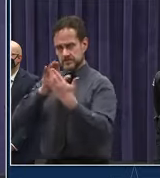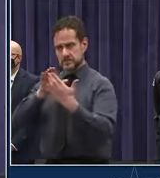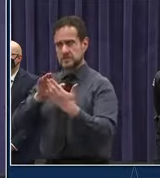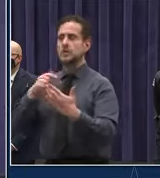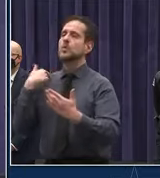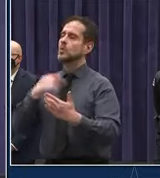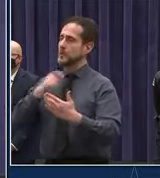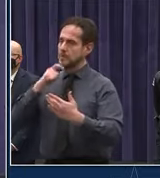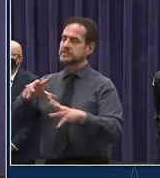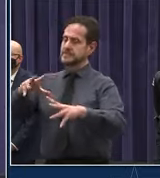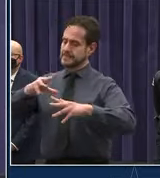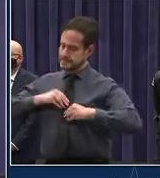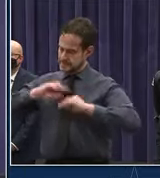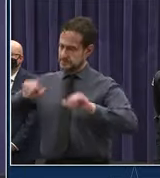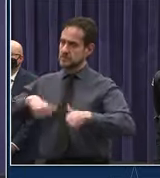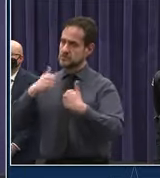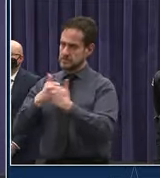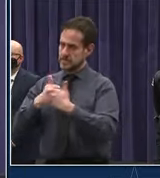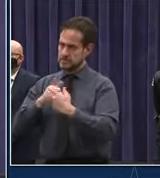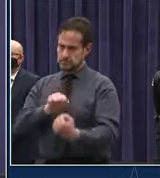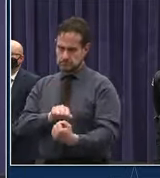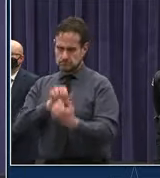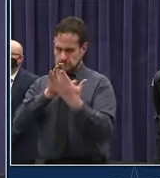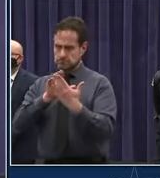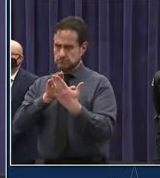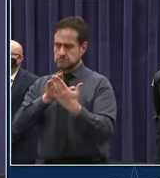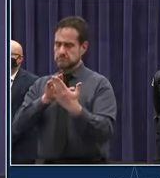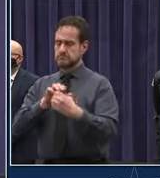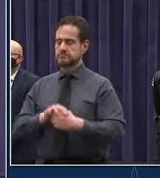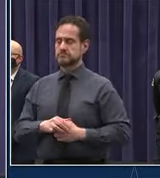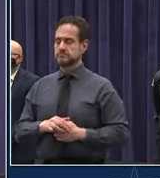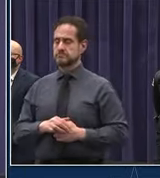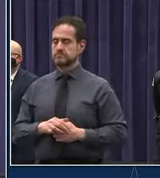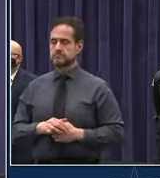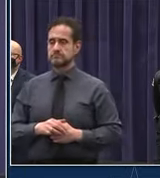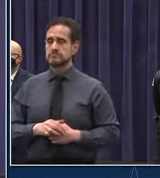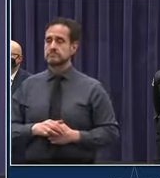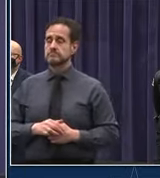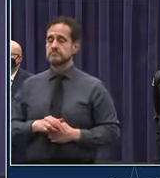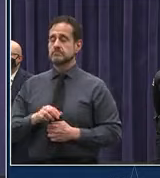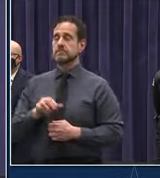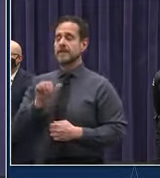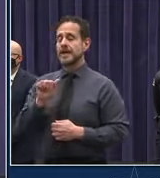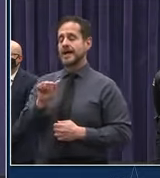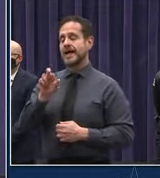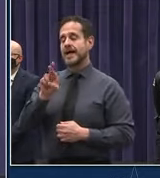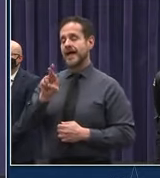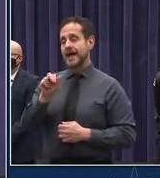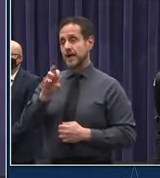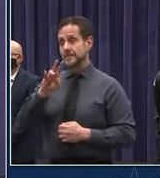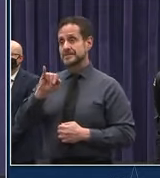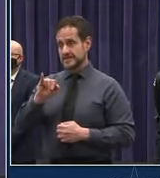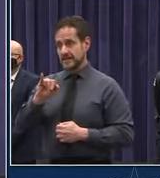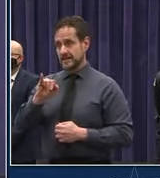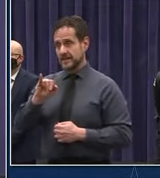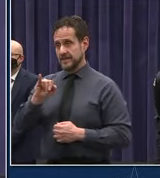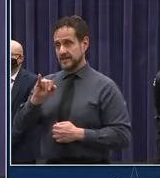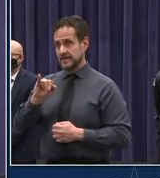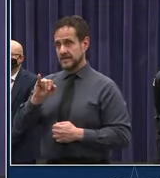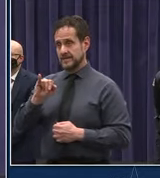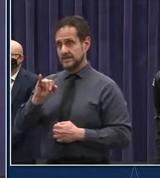shouldn't be leaving this country thinking that she made a terrible mistake by bringing her child here.